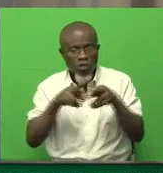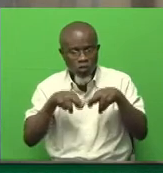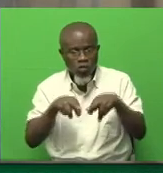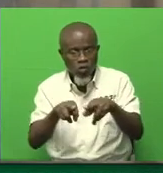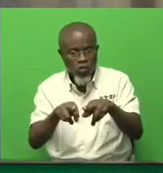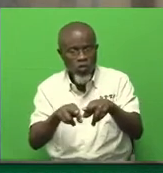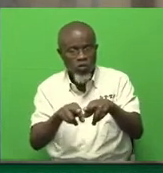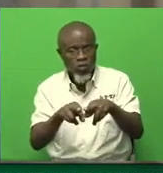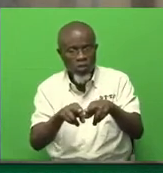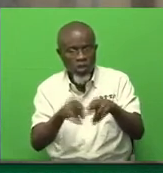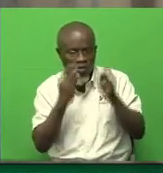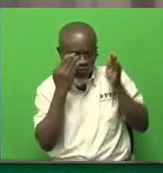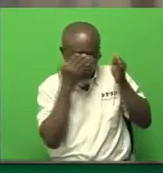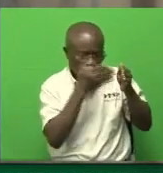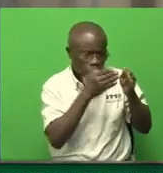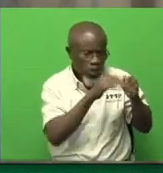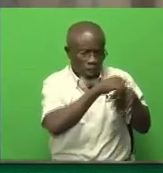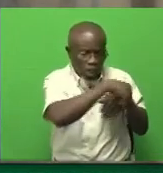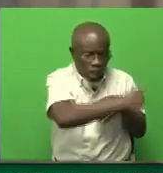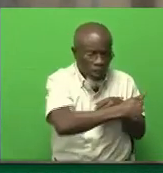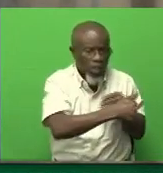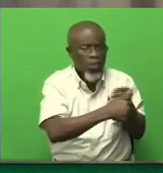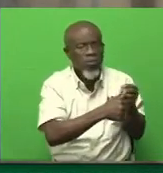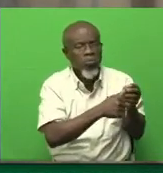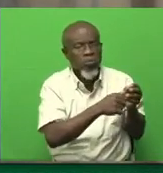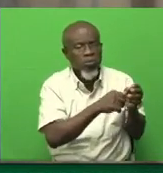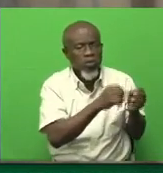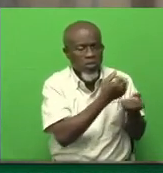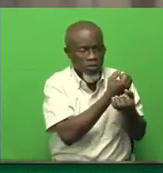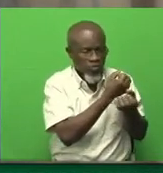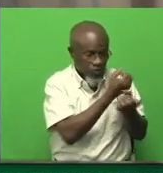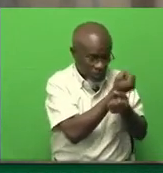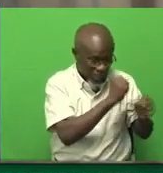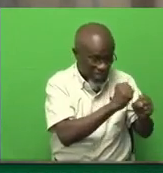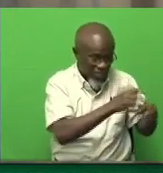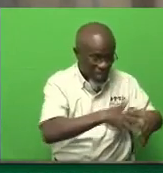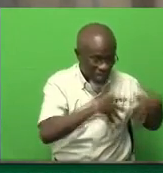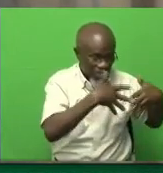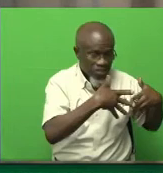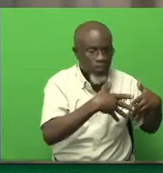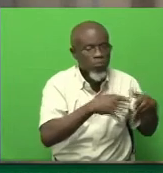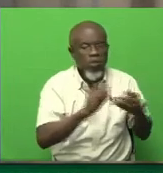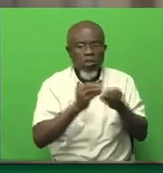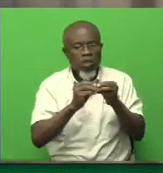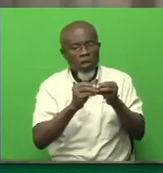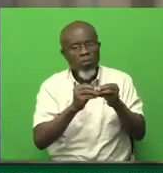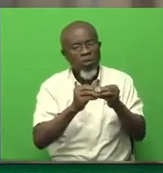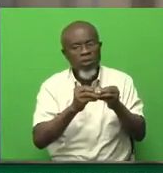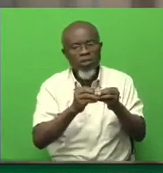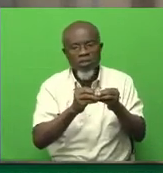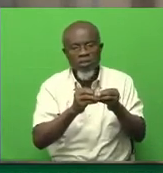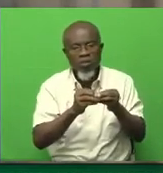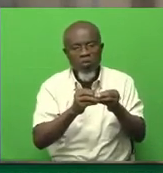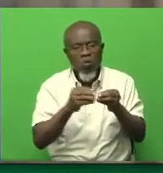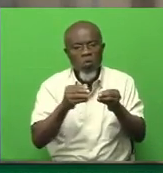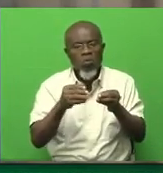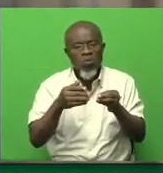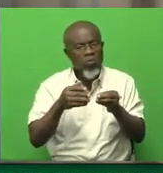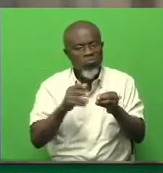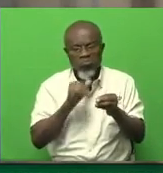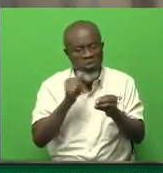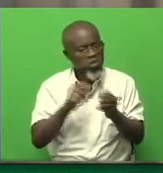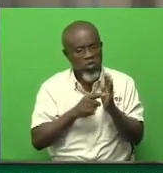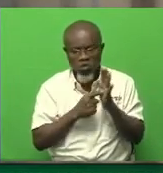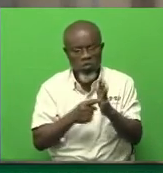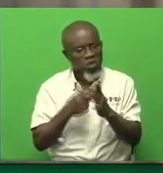priority that priority wasn't saving nights because the numbers do not bear without Madam speaker we have the rules the worst roads